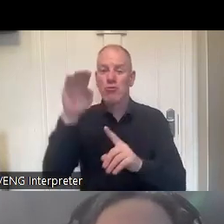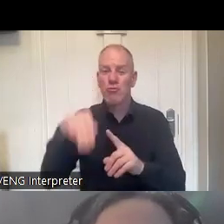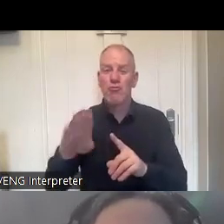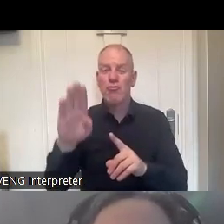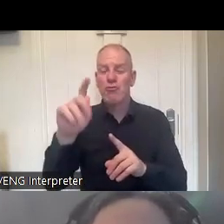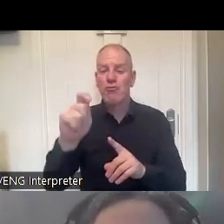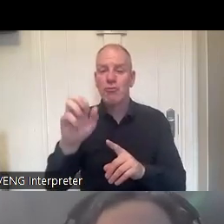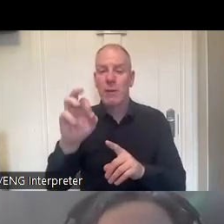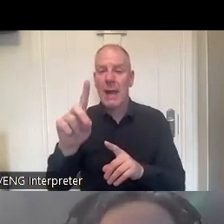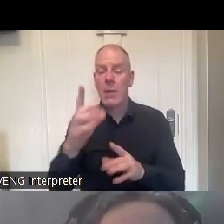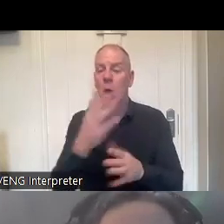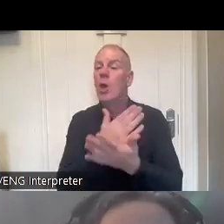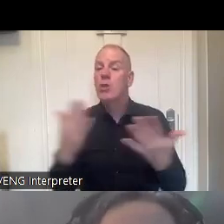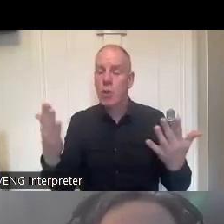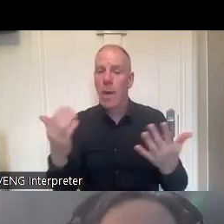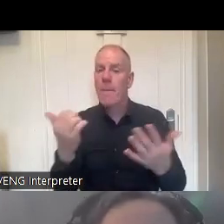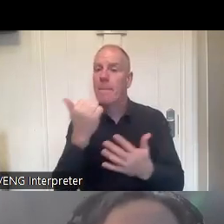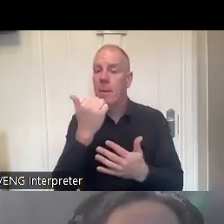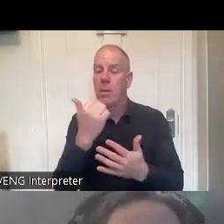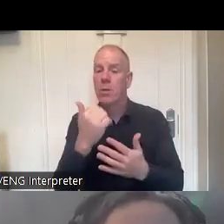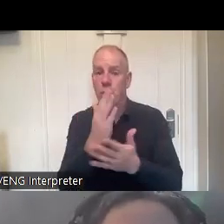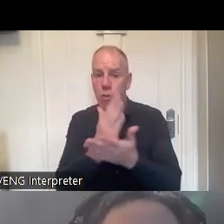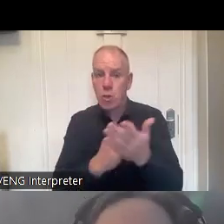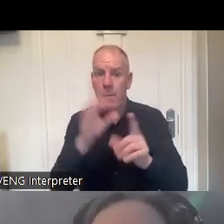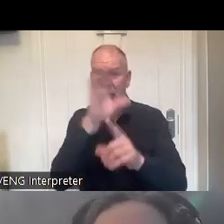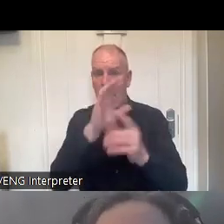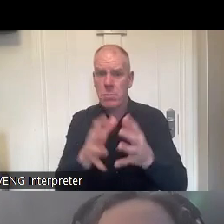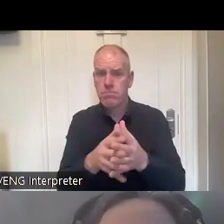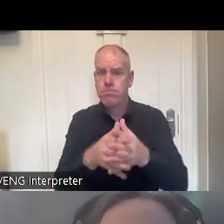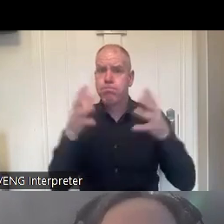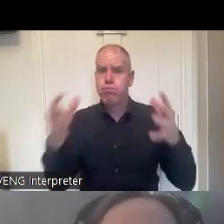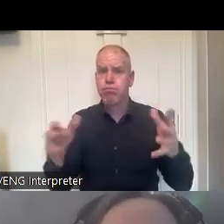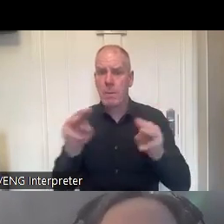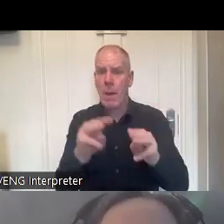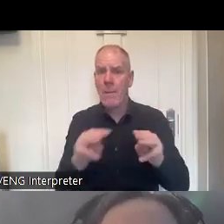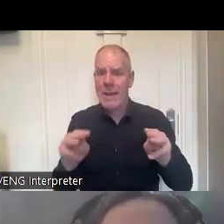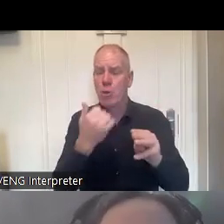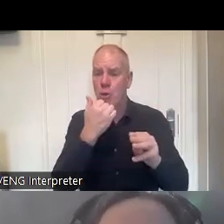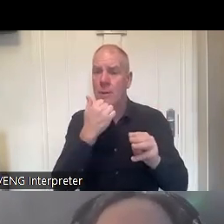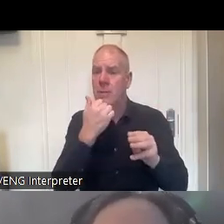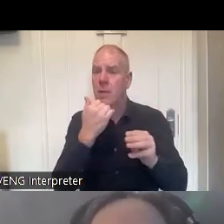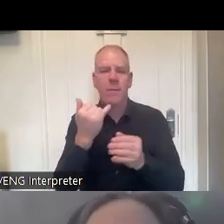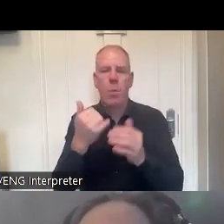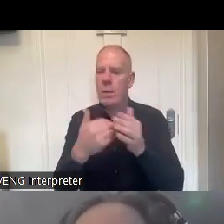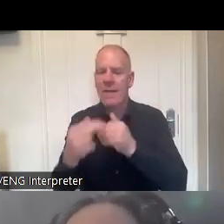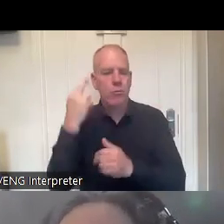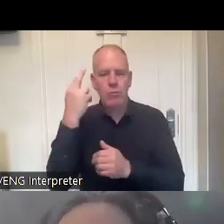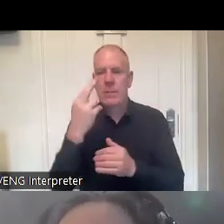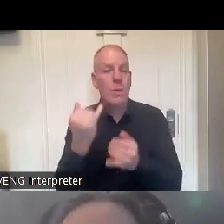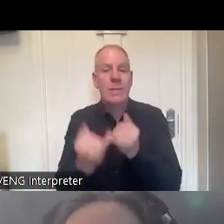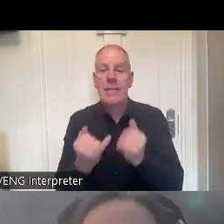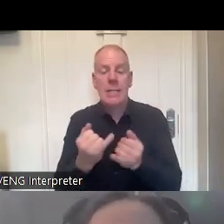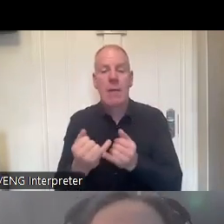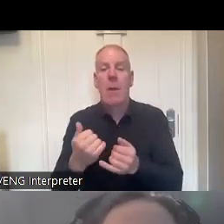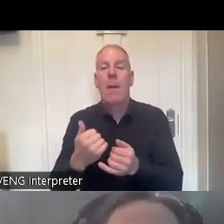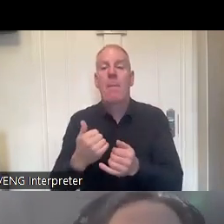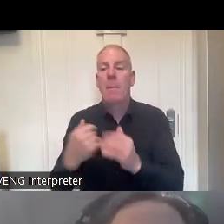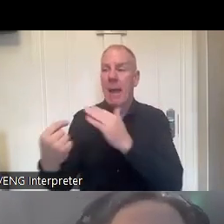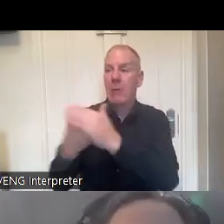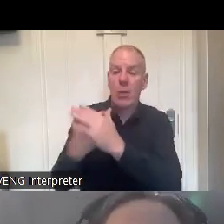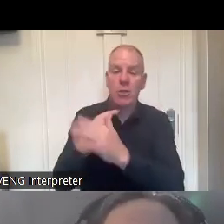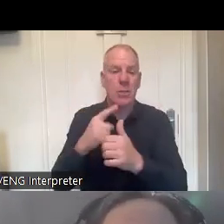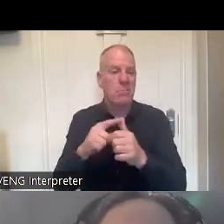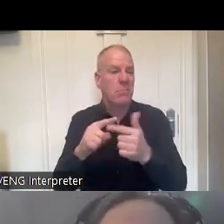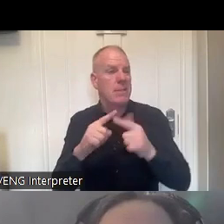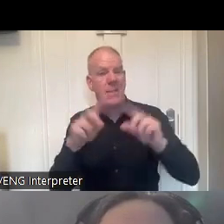have had huge increases in population for various reasons. I won't go into the details, but through migration, through